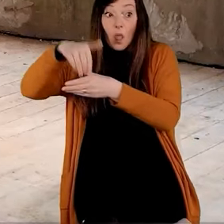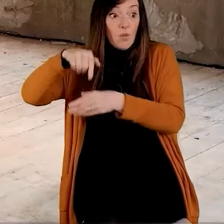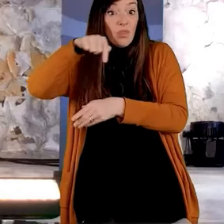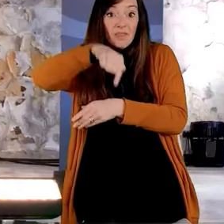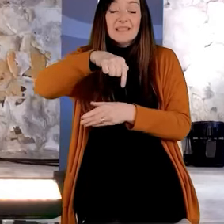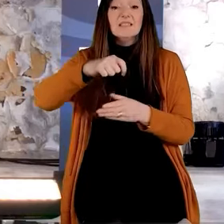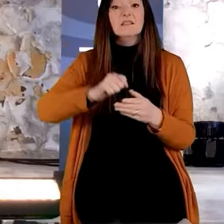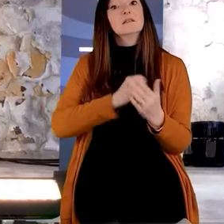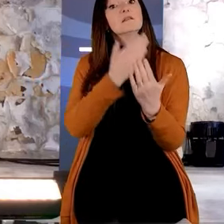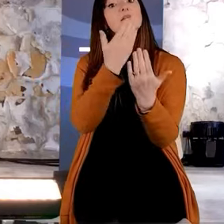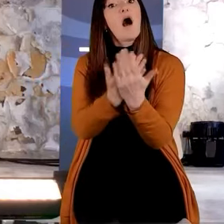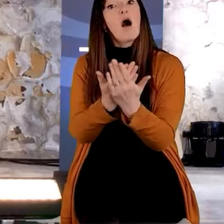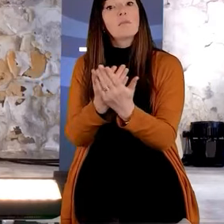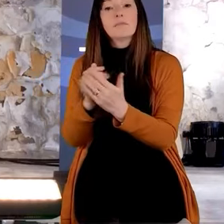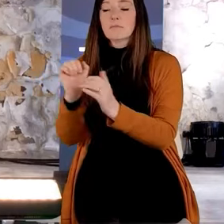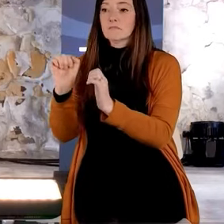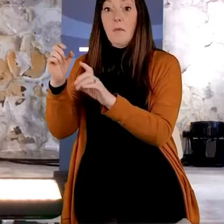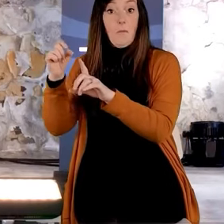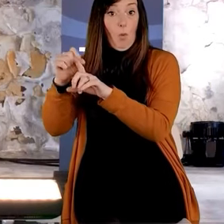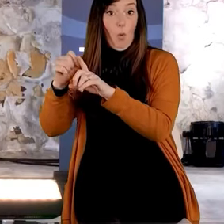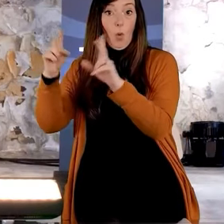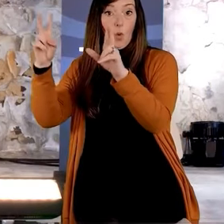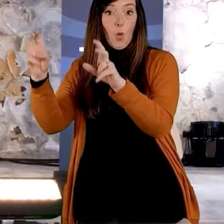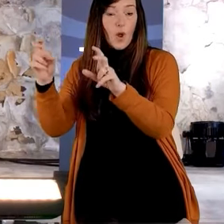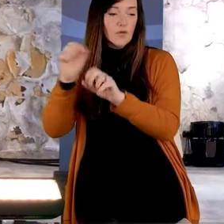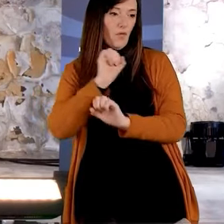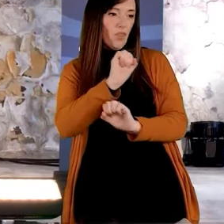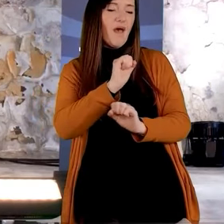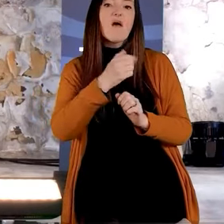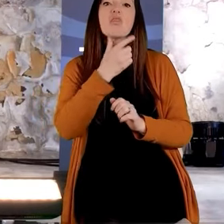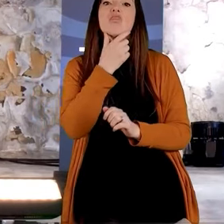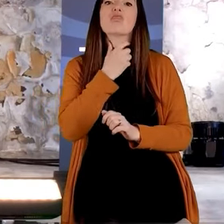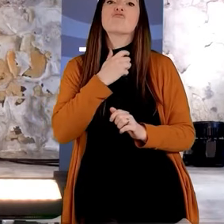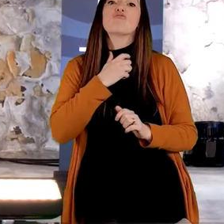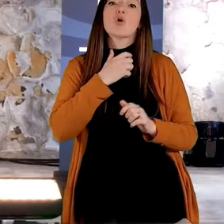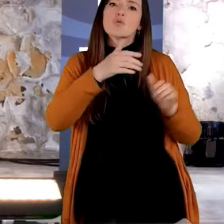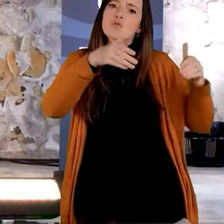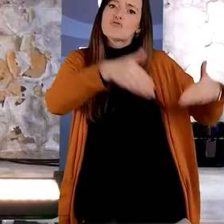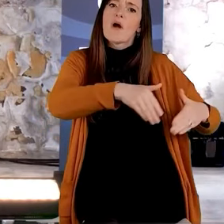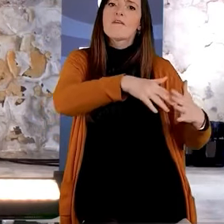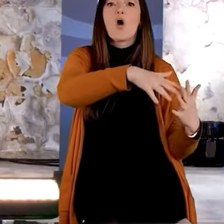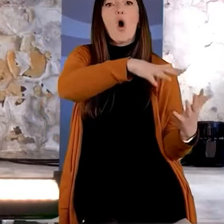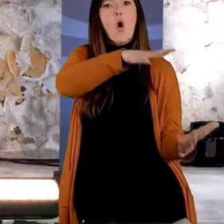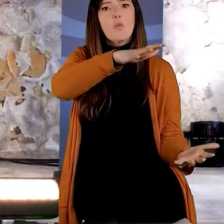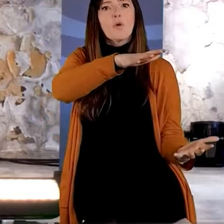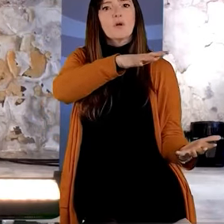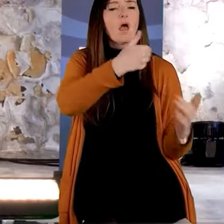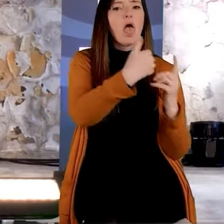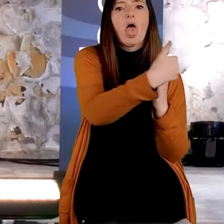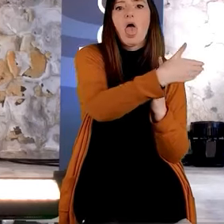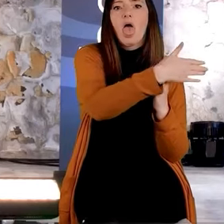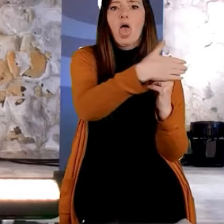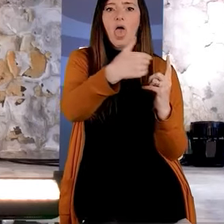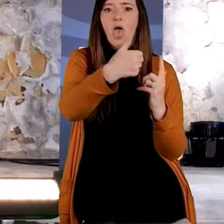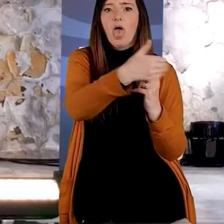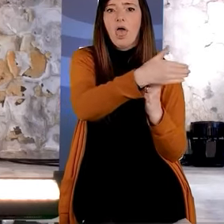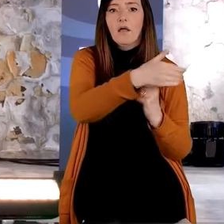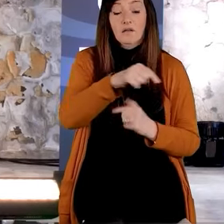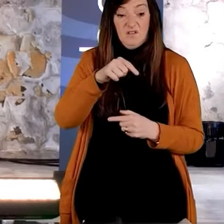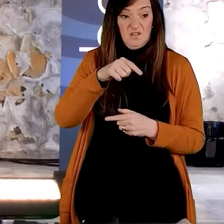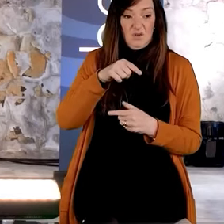that, including this one, their throat is an open grave, they use their tongues to deceive. So the problem